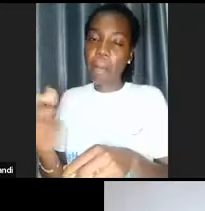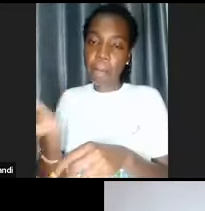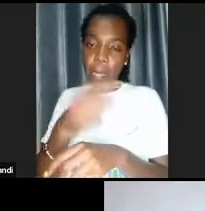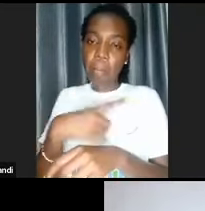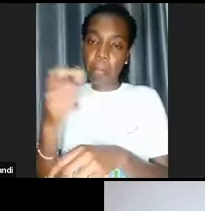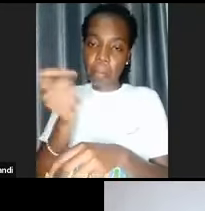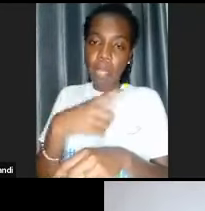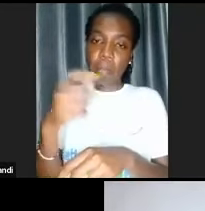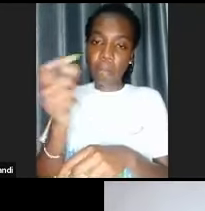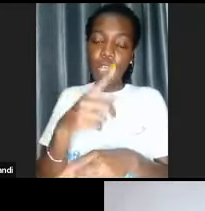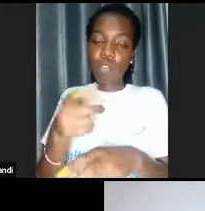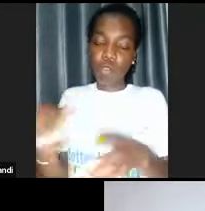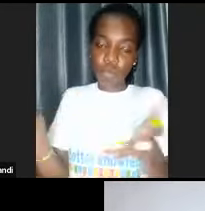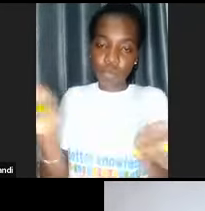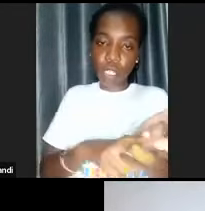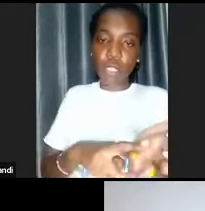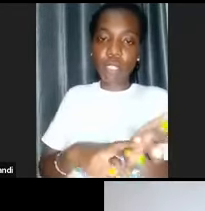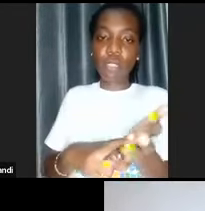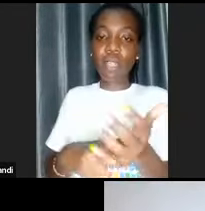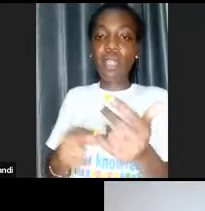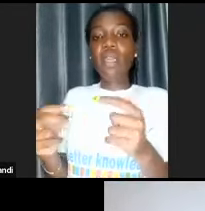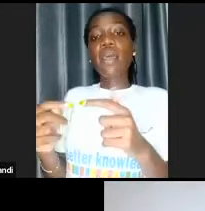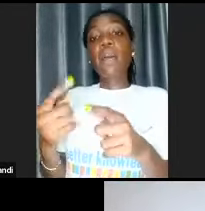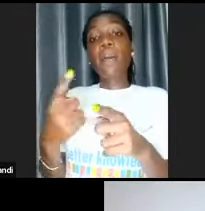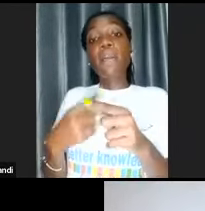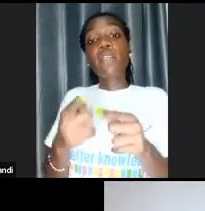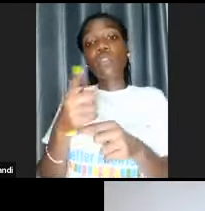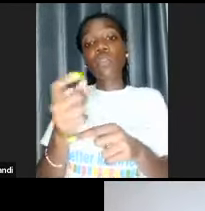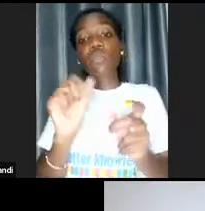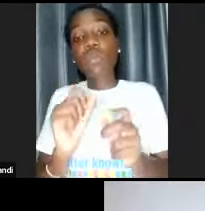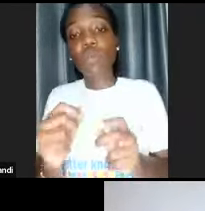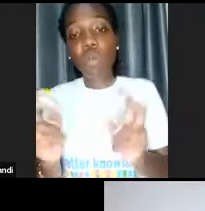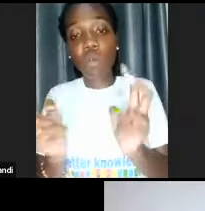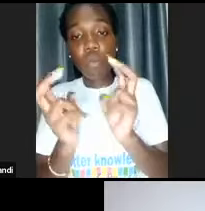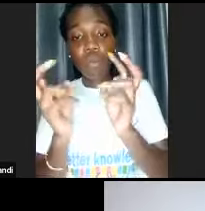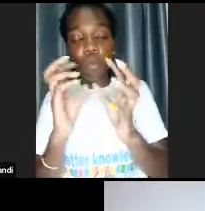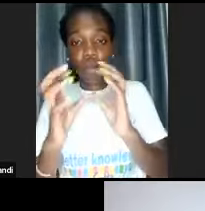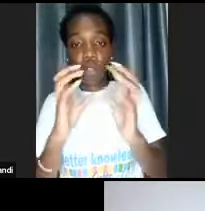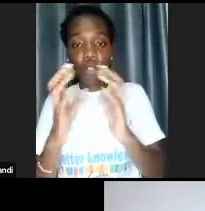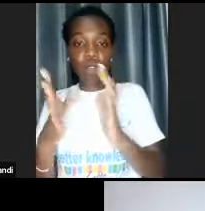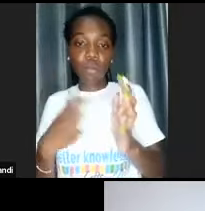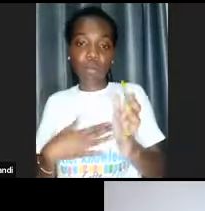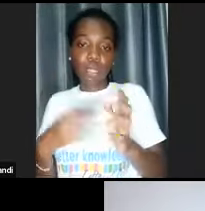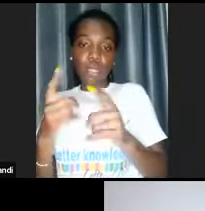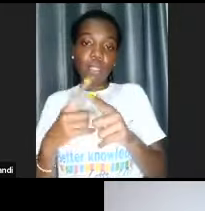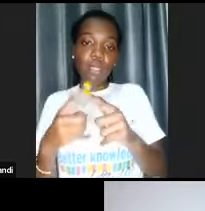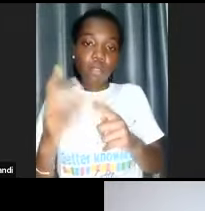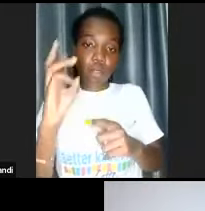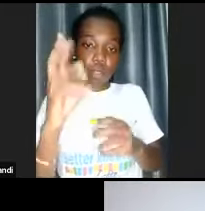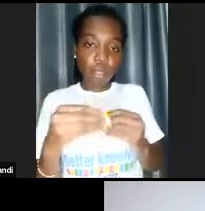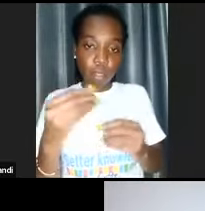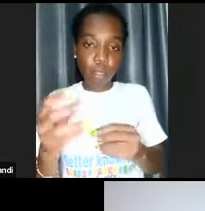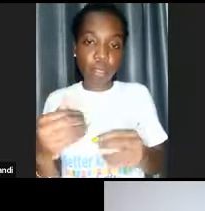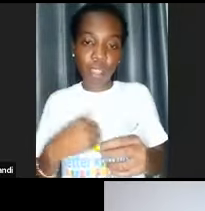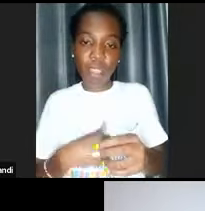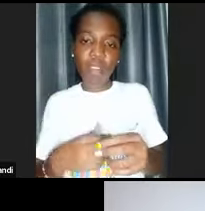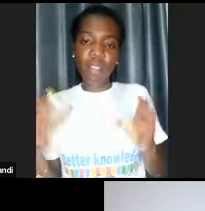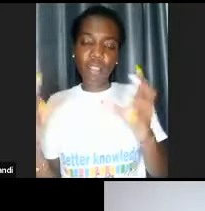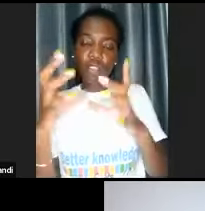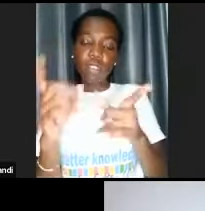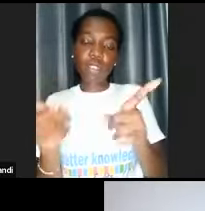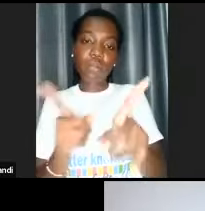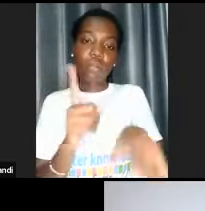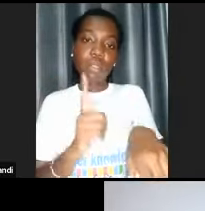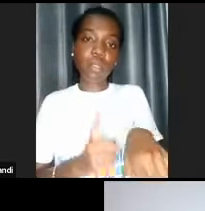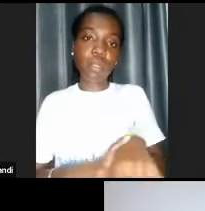enroll to that program. But reach out to me, I'll be able to share with you more details. I also work with organizations to align their strategy. Now that's a bit more complex,